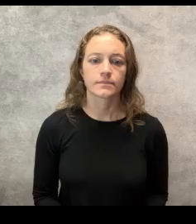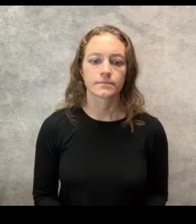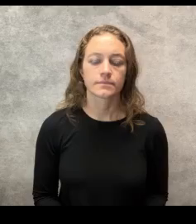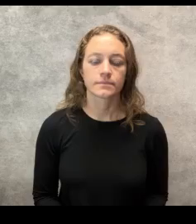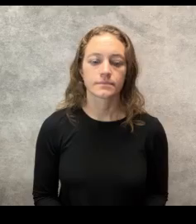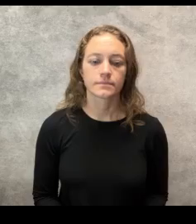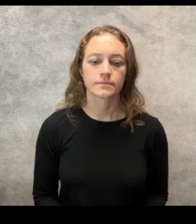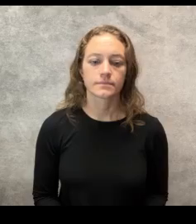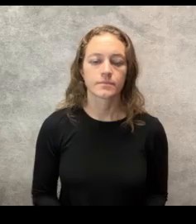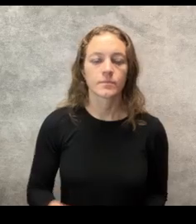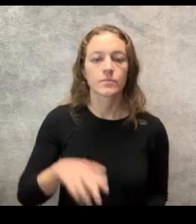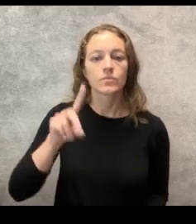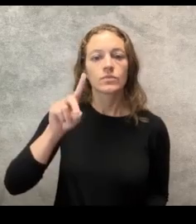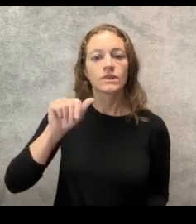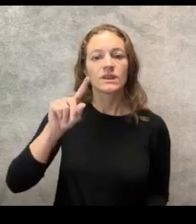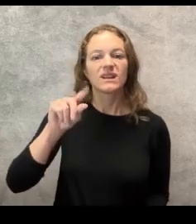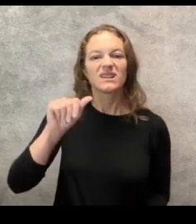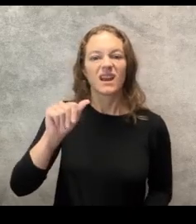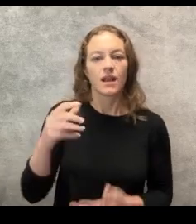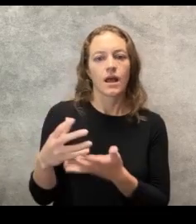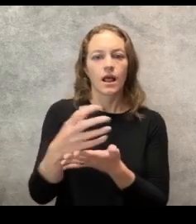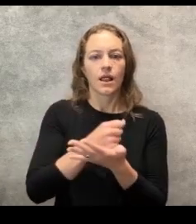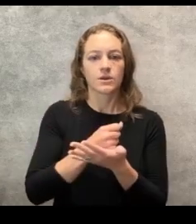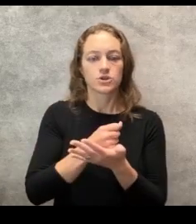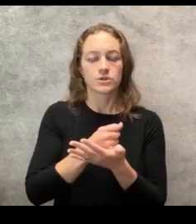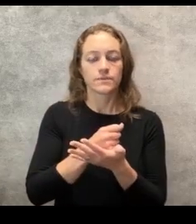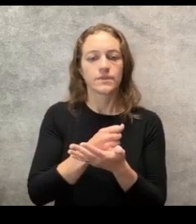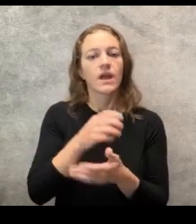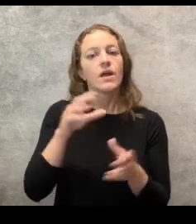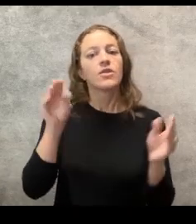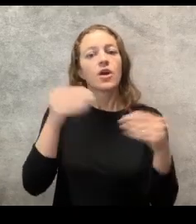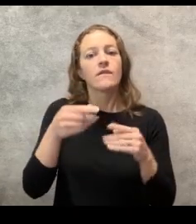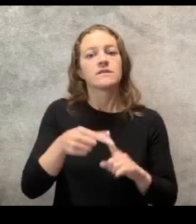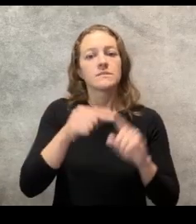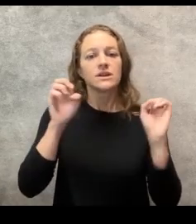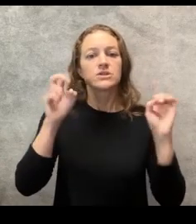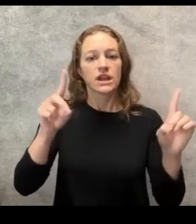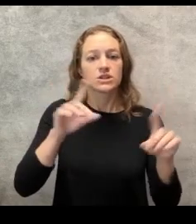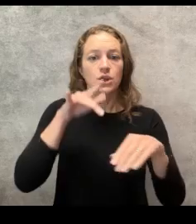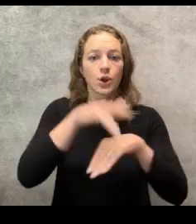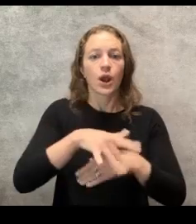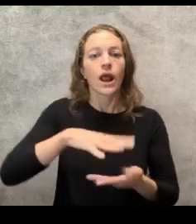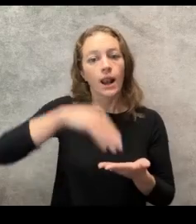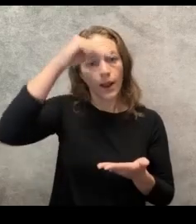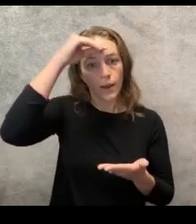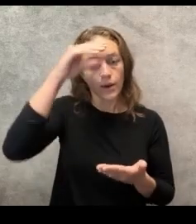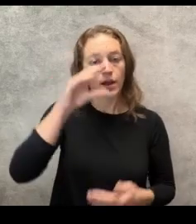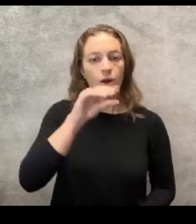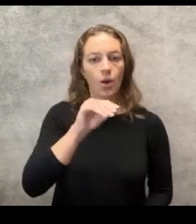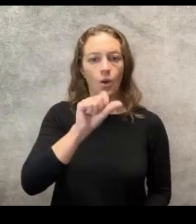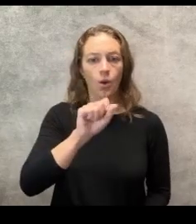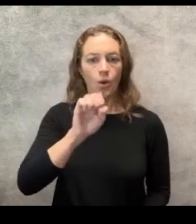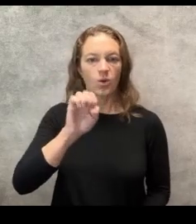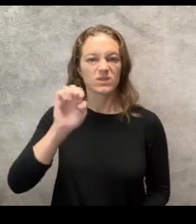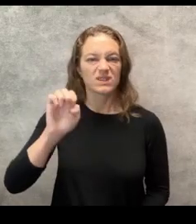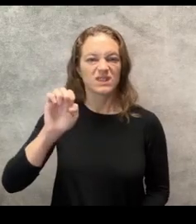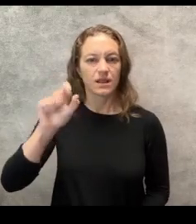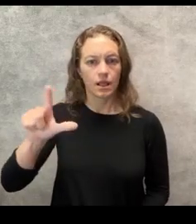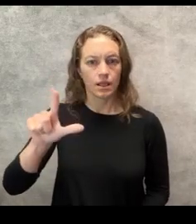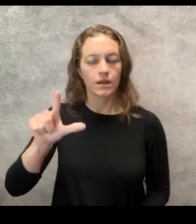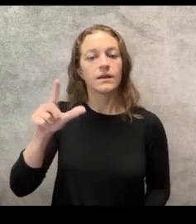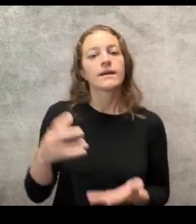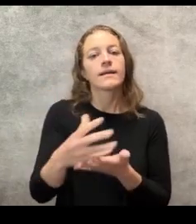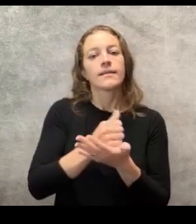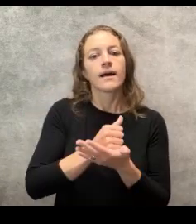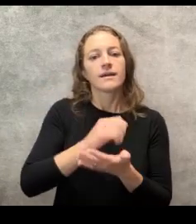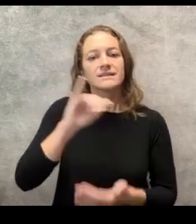Data collection. The Office of Special Education and Early Learning, OSEAL, collects Indicator 10 data